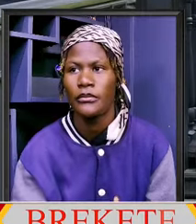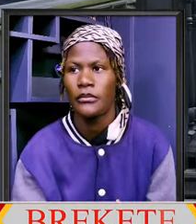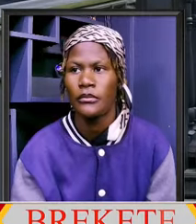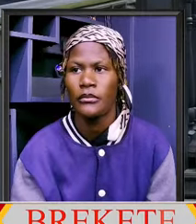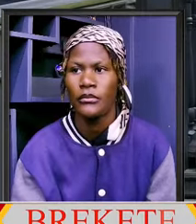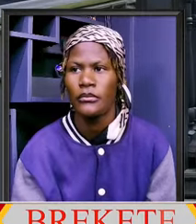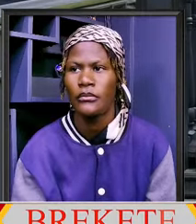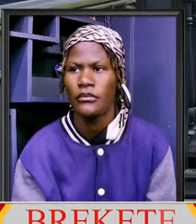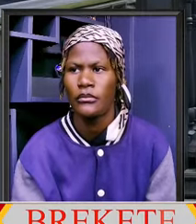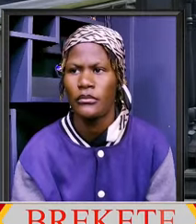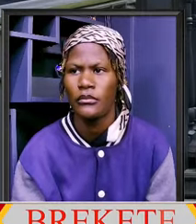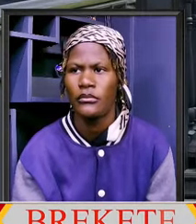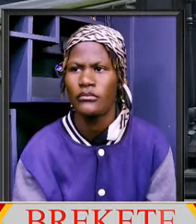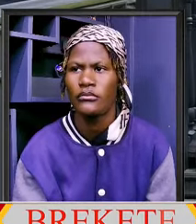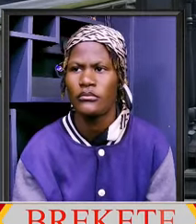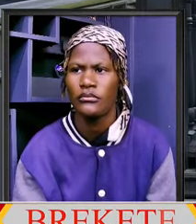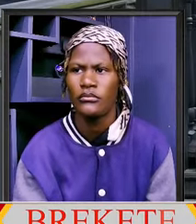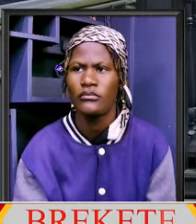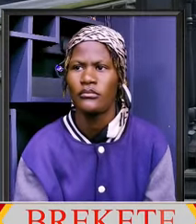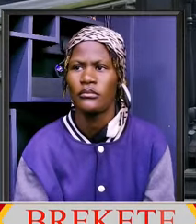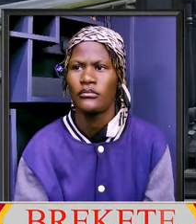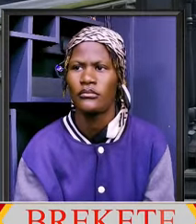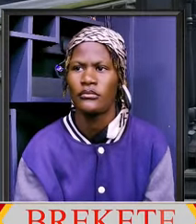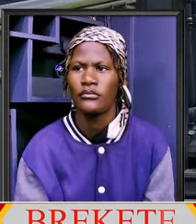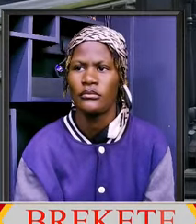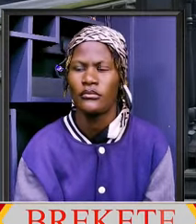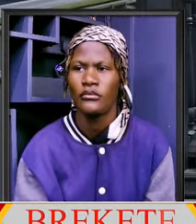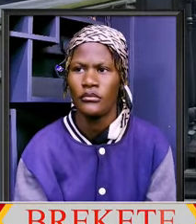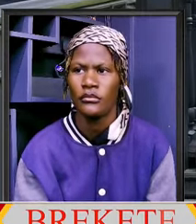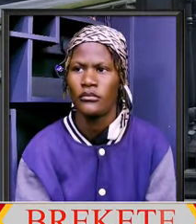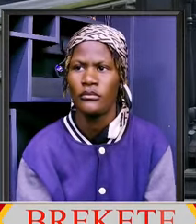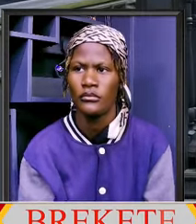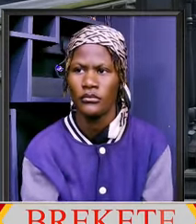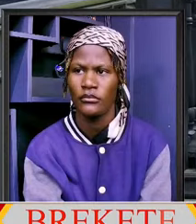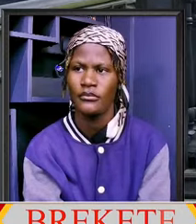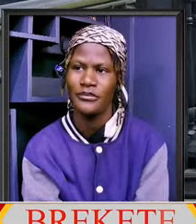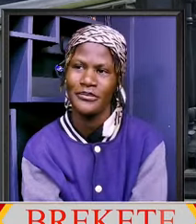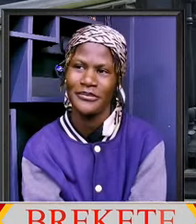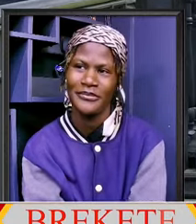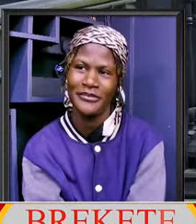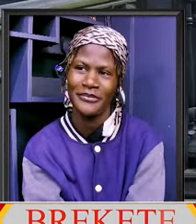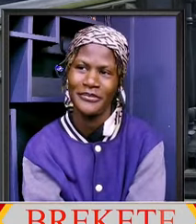Cash. Now, how you want make you now? No, mama. You have a choice. Now, my mother, you be.